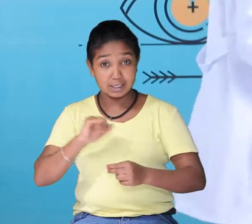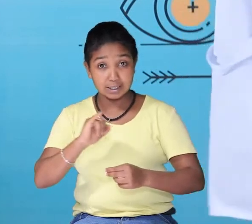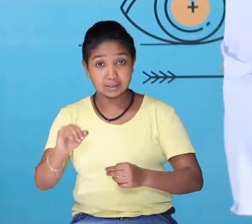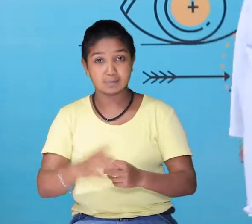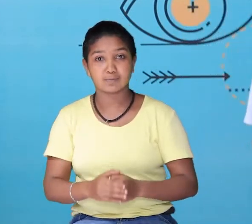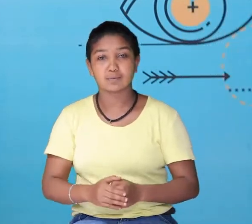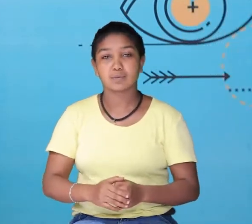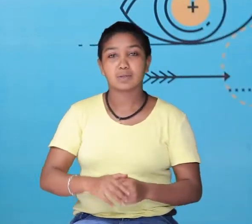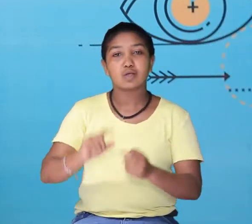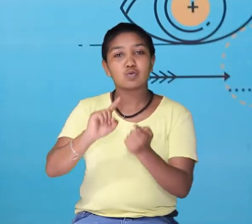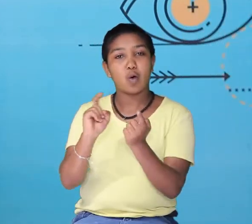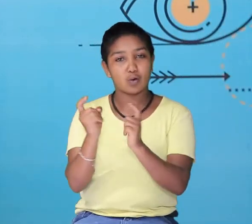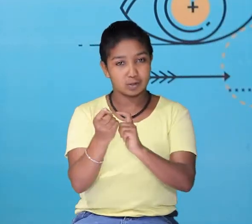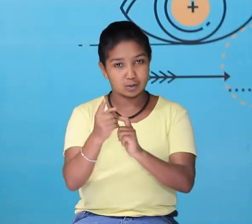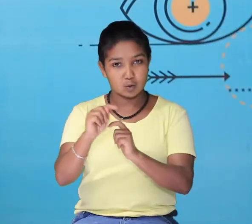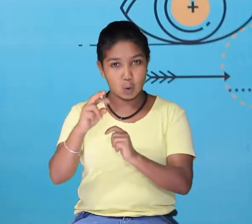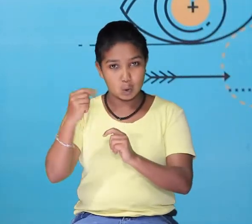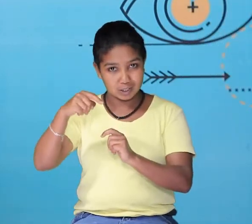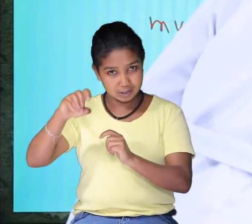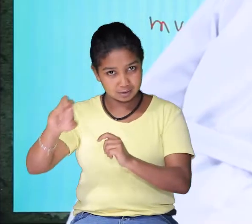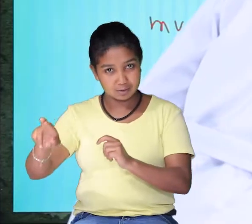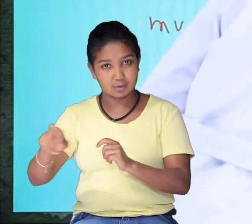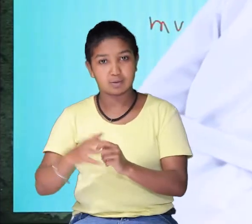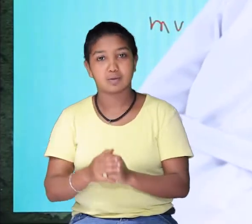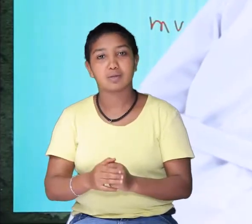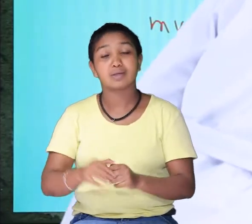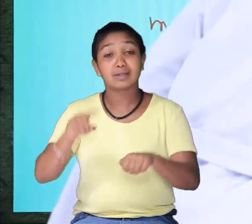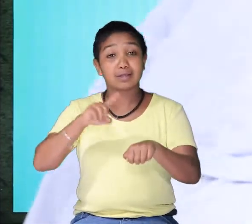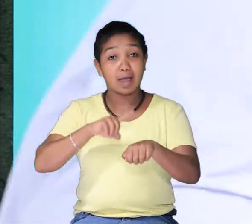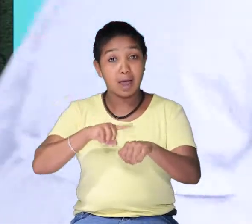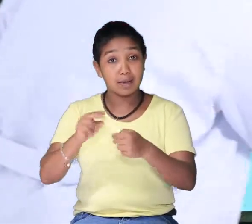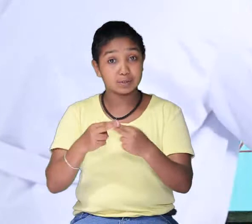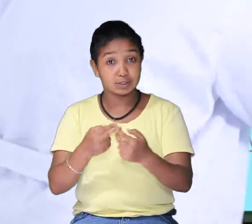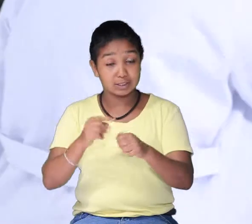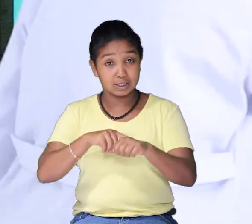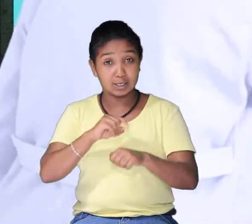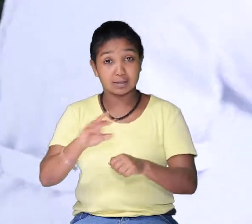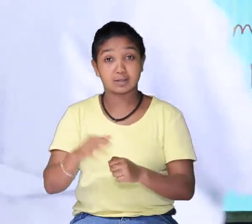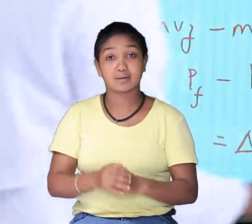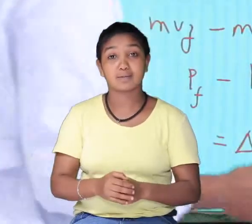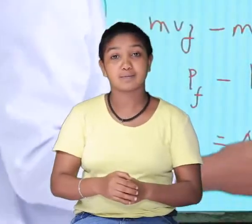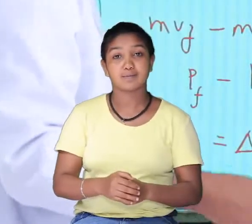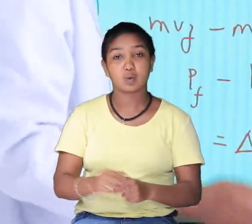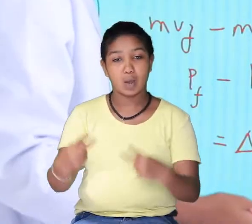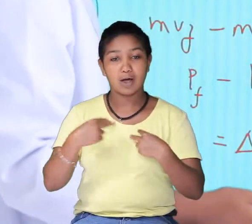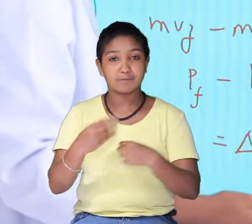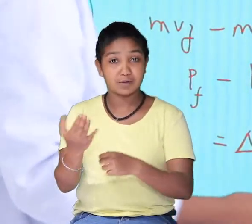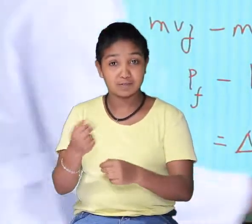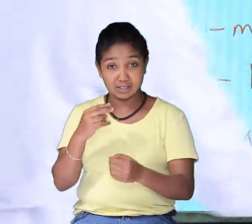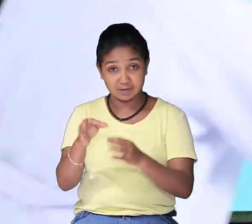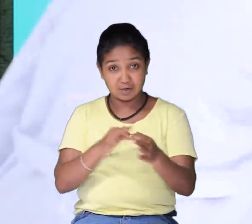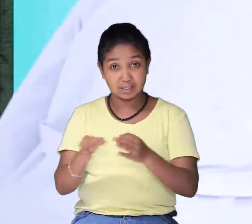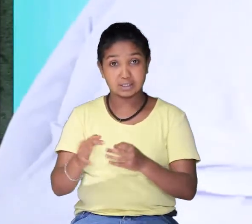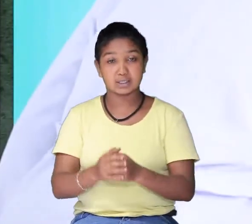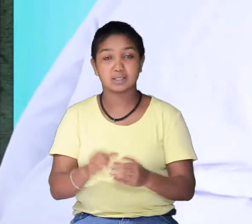is torque. This gives us torque tau, times change in t. M times v times r, we have previously defined